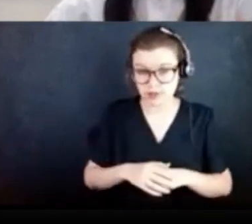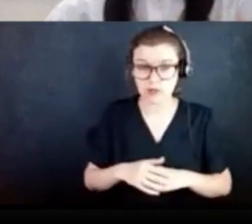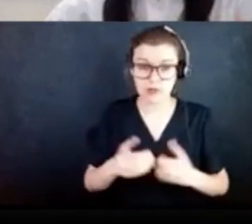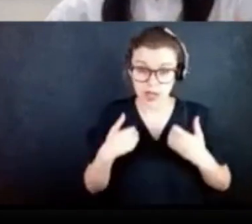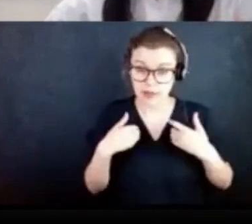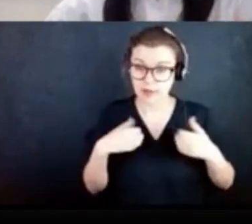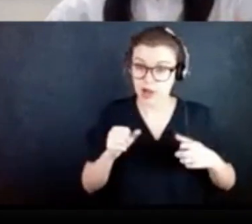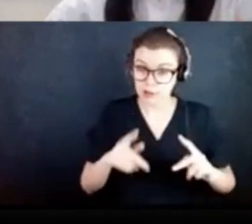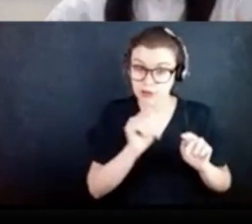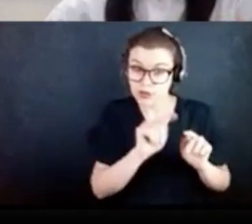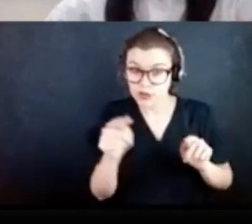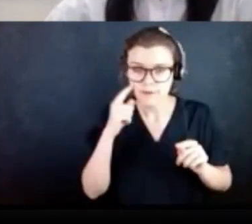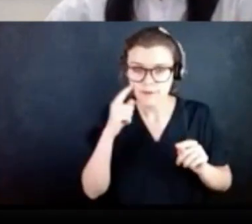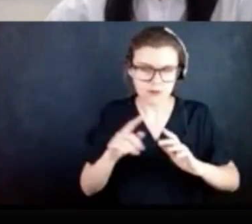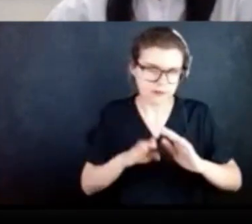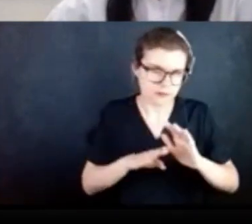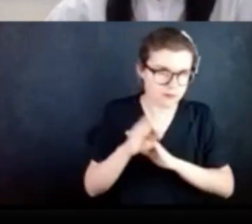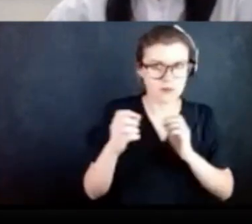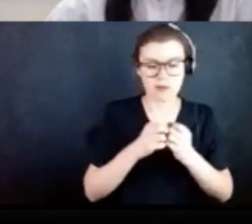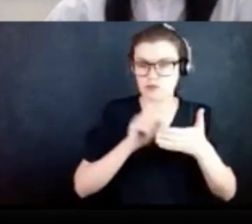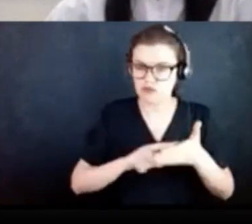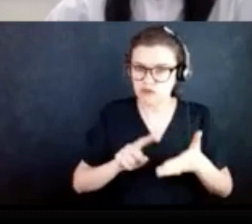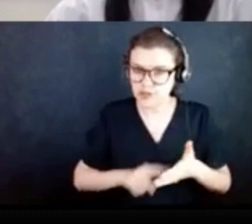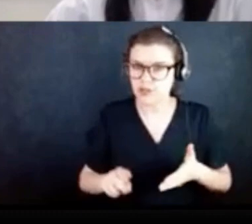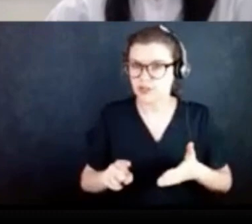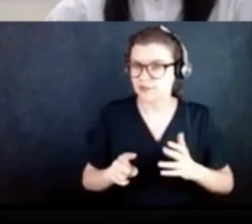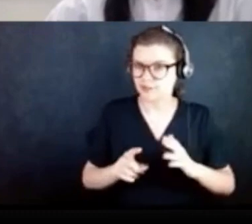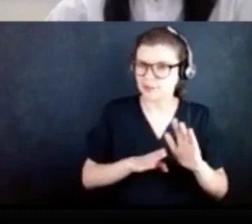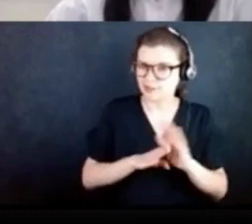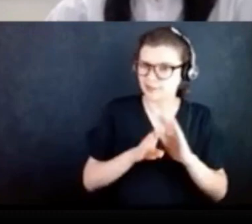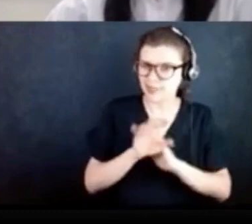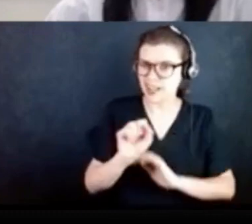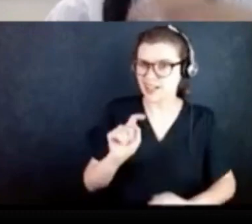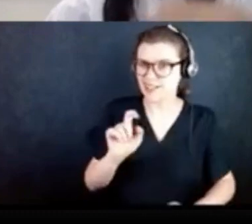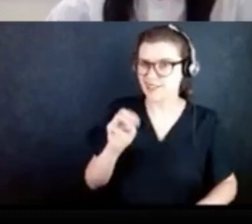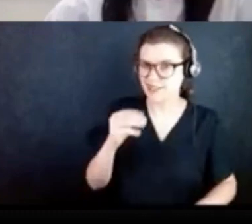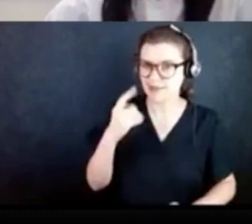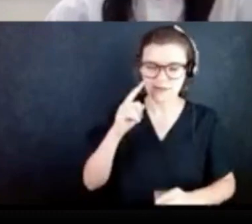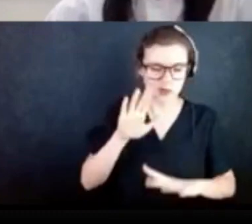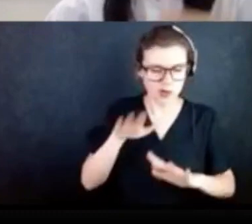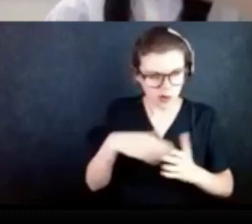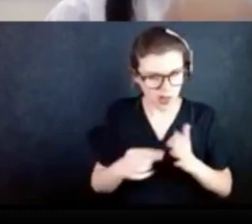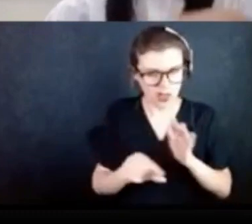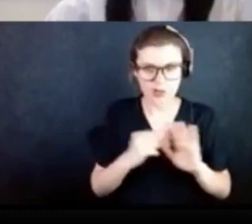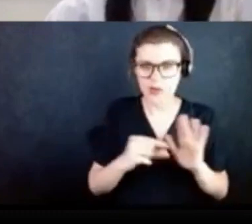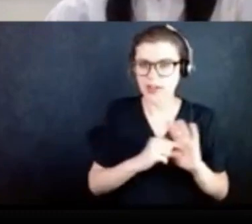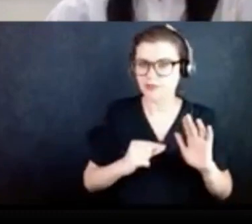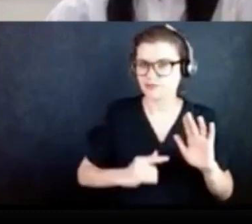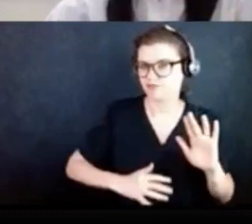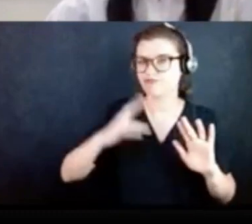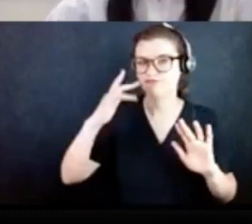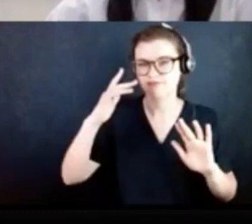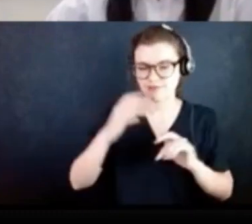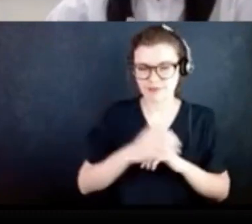exist for continued research and development in STEM ed at all grade levels. And next, let's do some